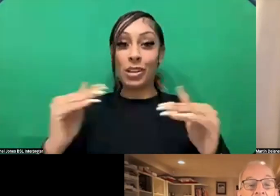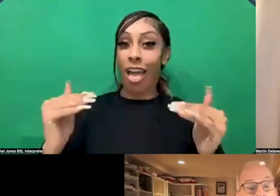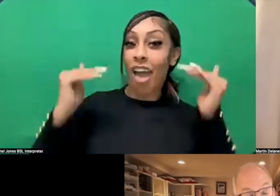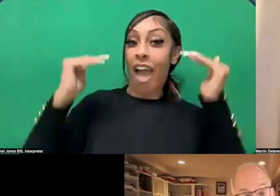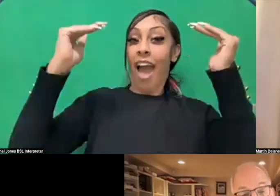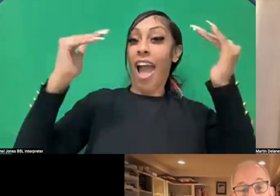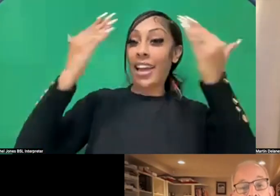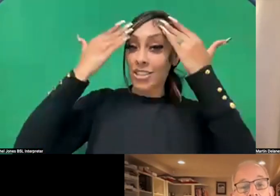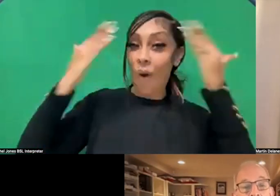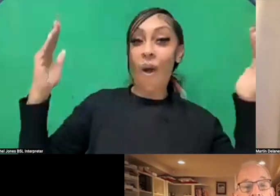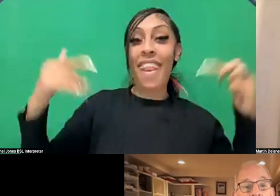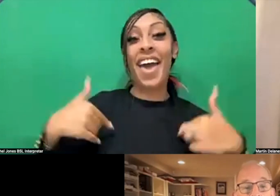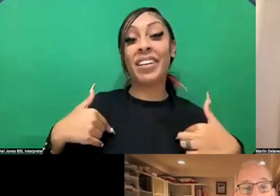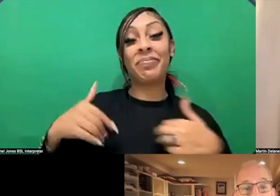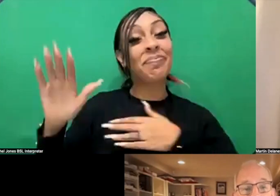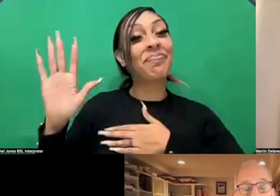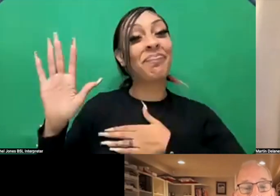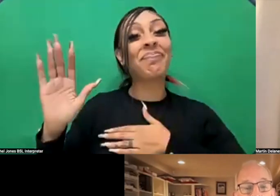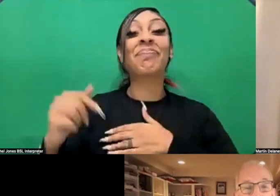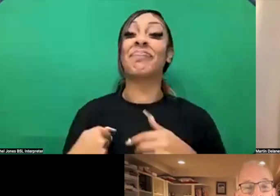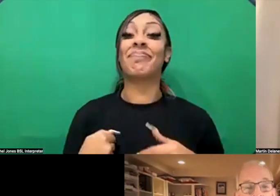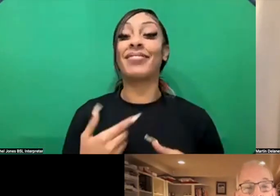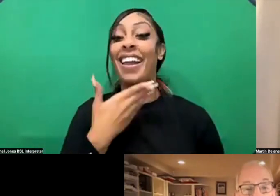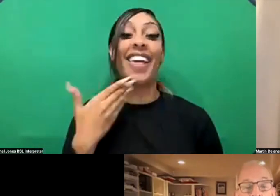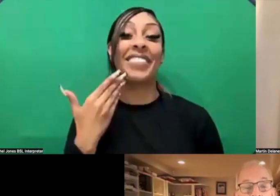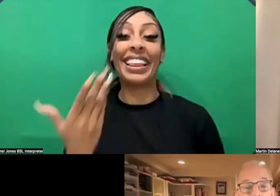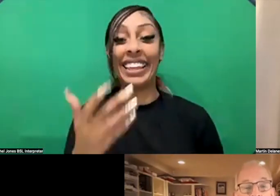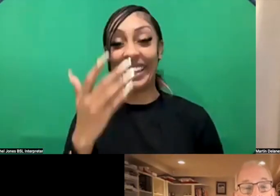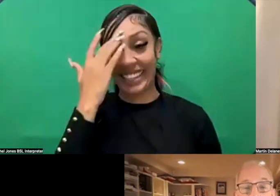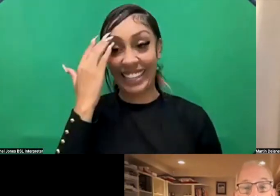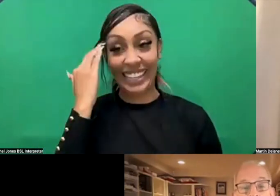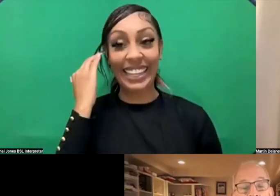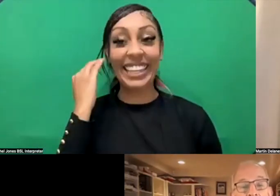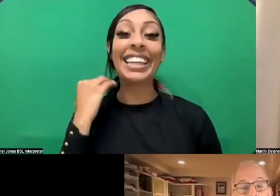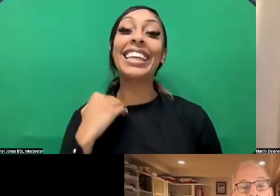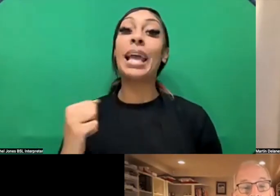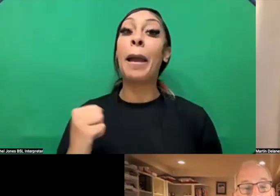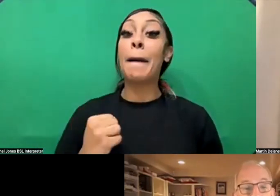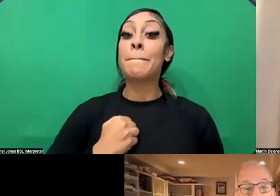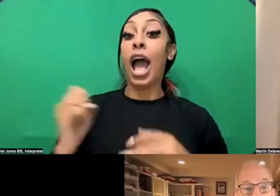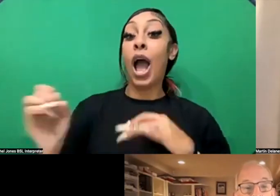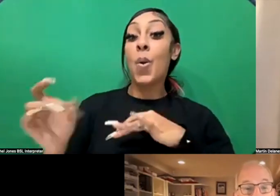So anyway, it was very nice. And finally, my wife's